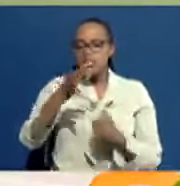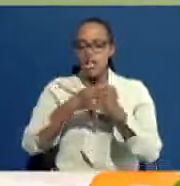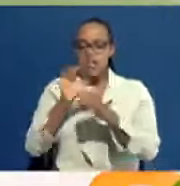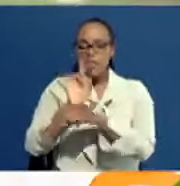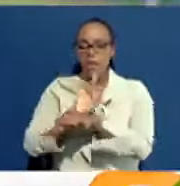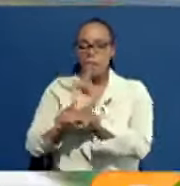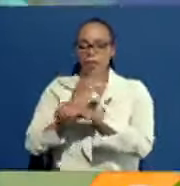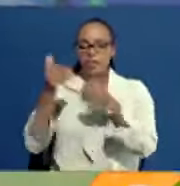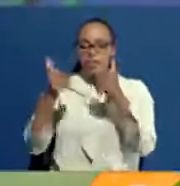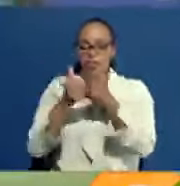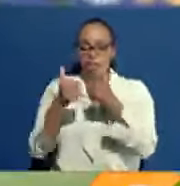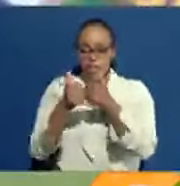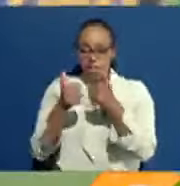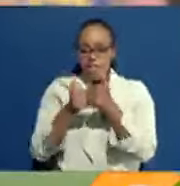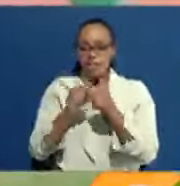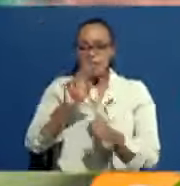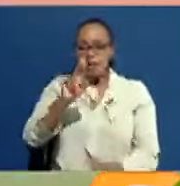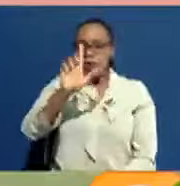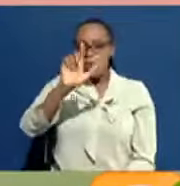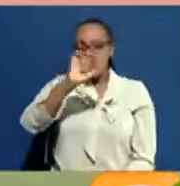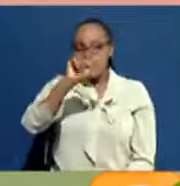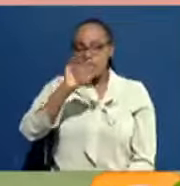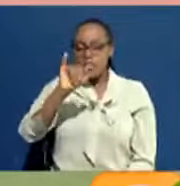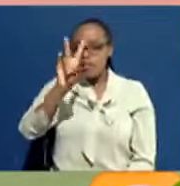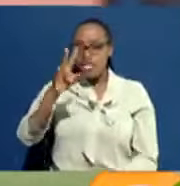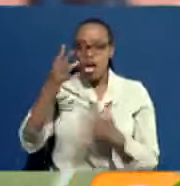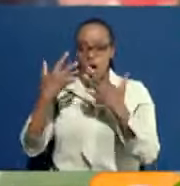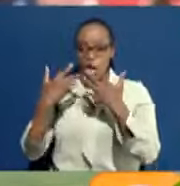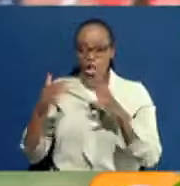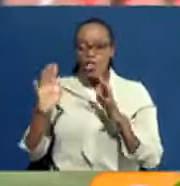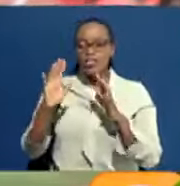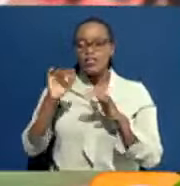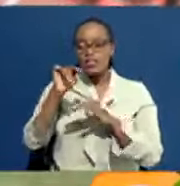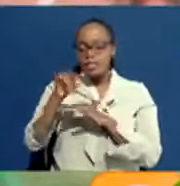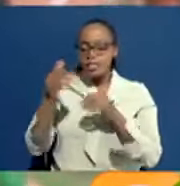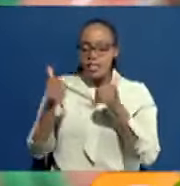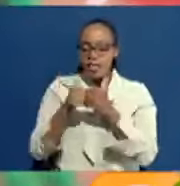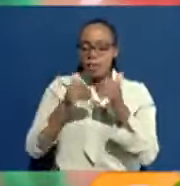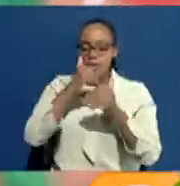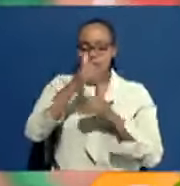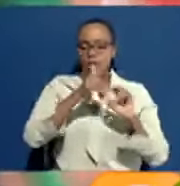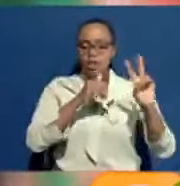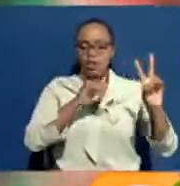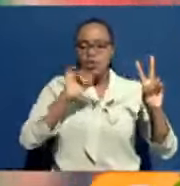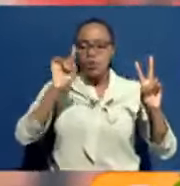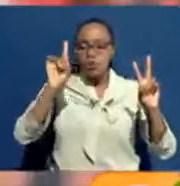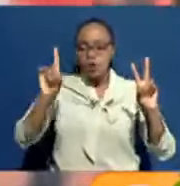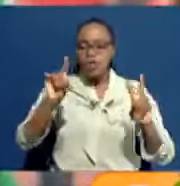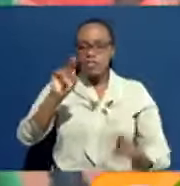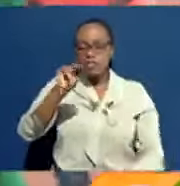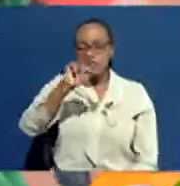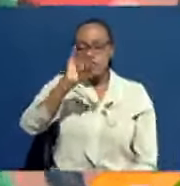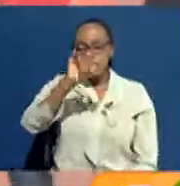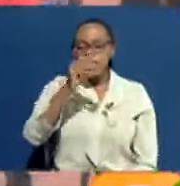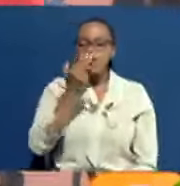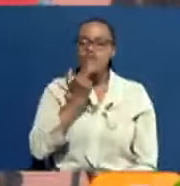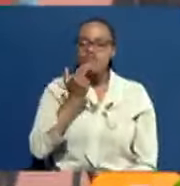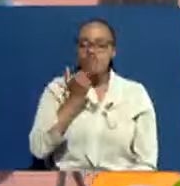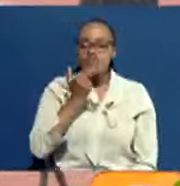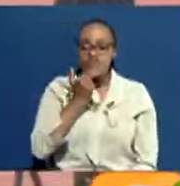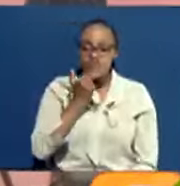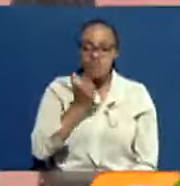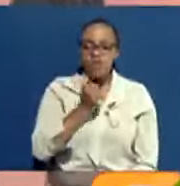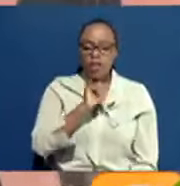the match. This is Ulinzi's second loss of the season after losing 2-1 away to Nzoia Sugar FC a week